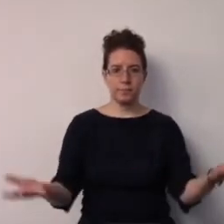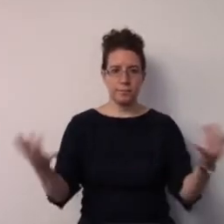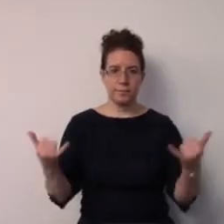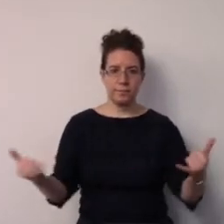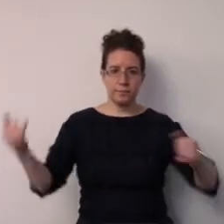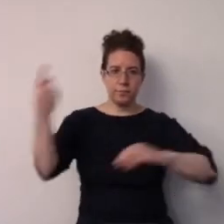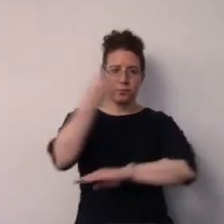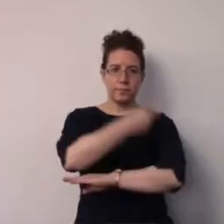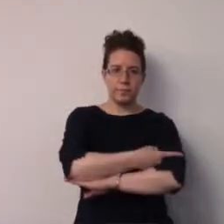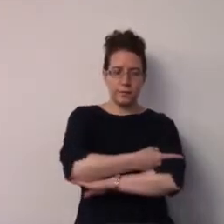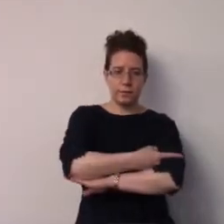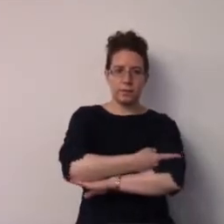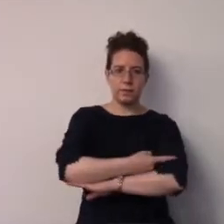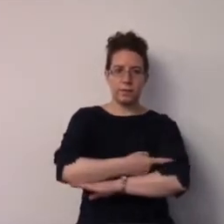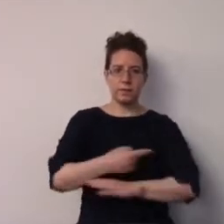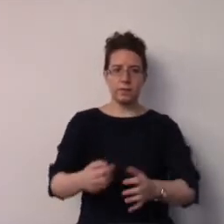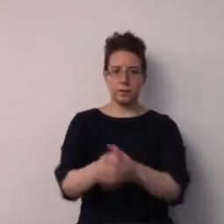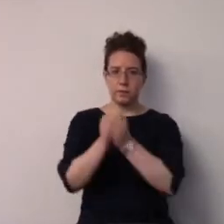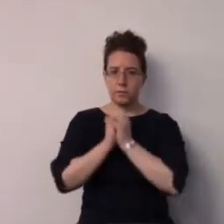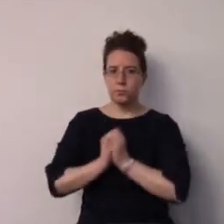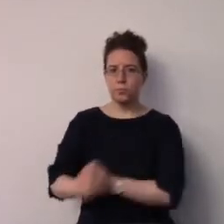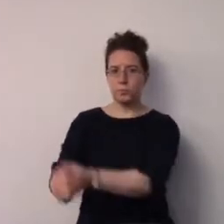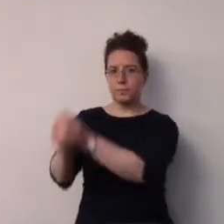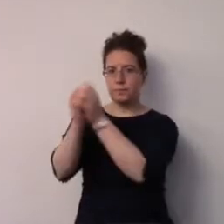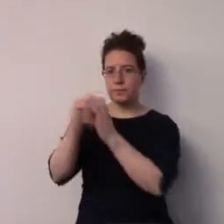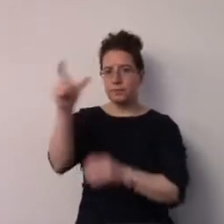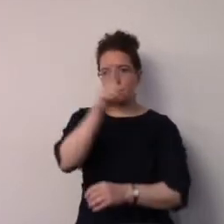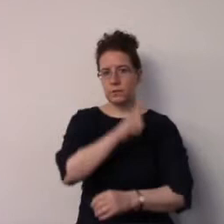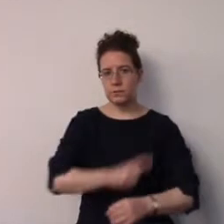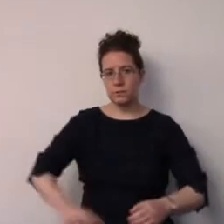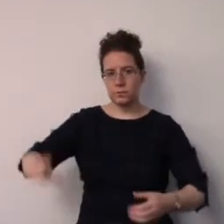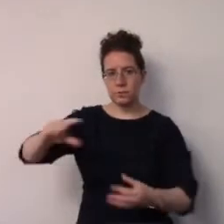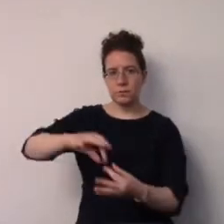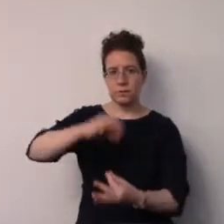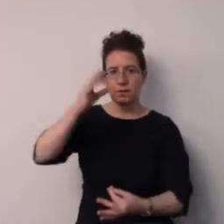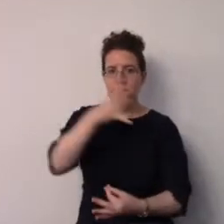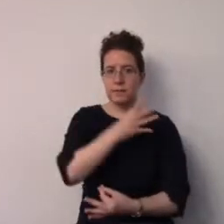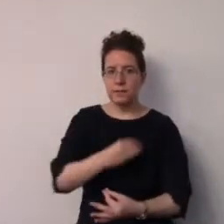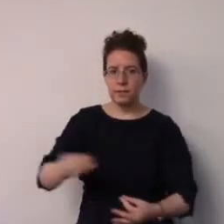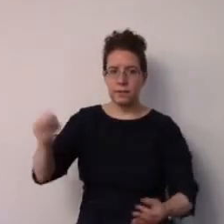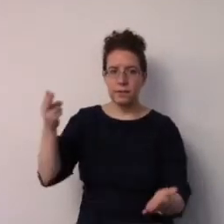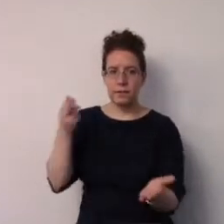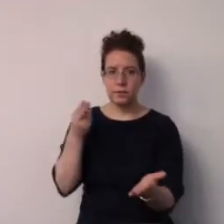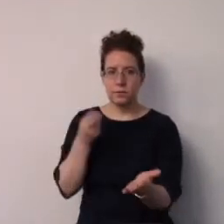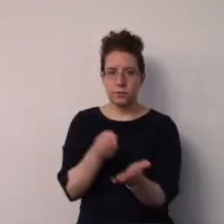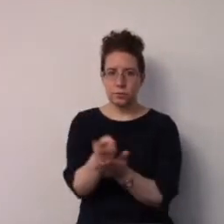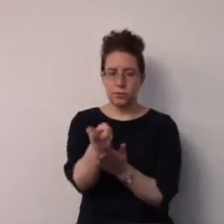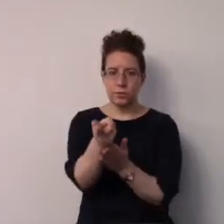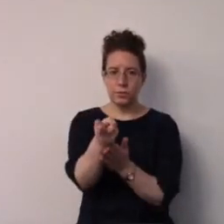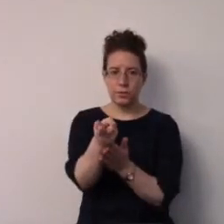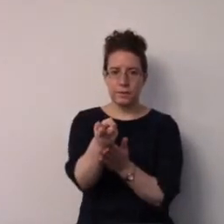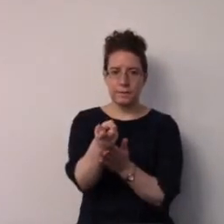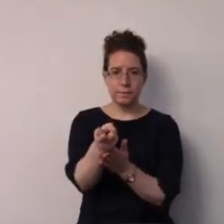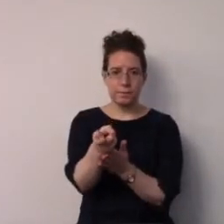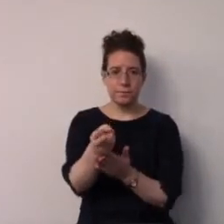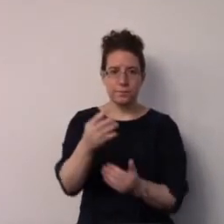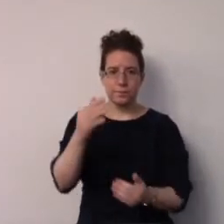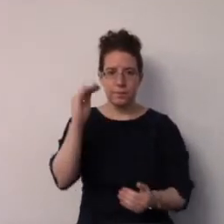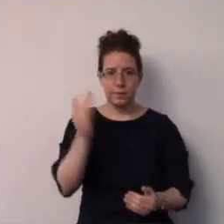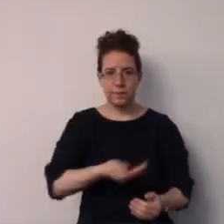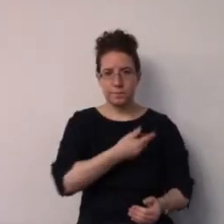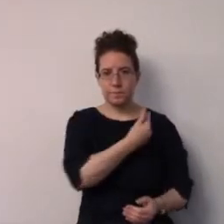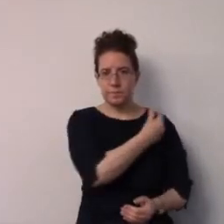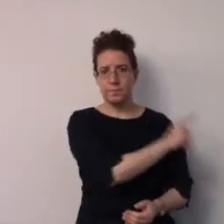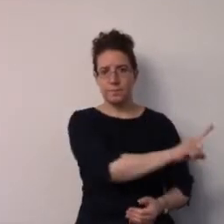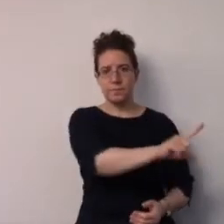Welcome everybody. Welcome everybody here and out there, wherever you're viewing from. We're glad that you have become